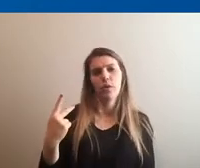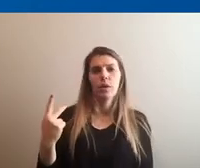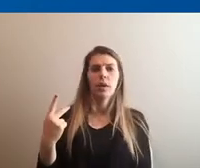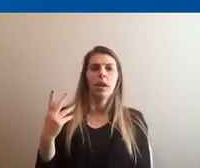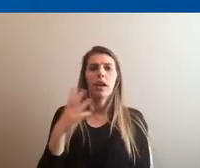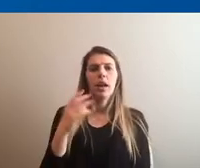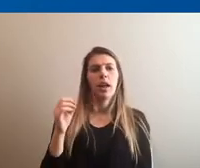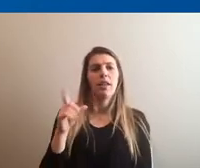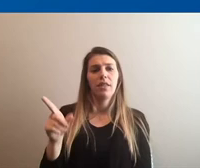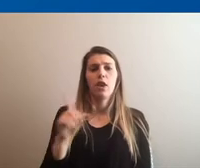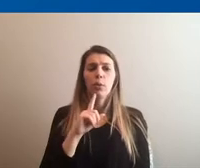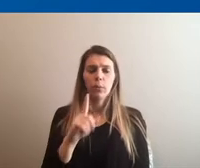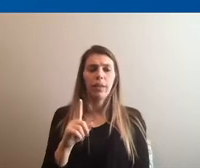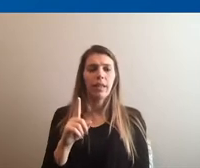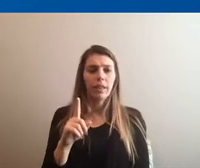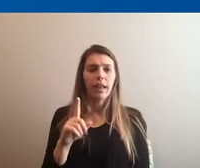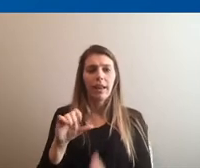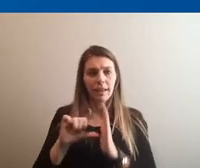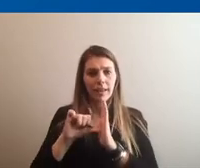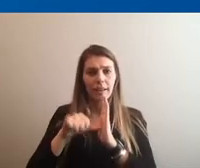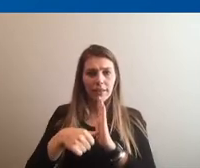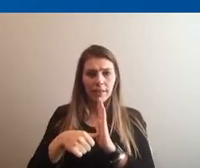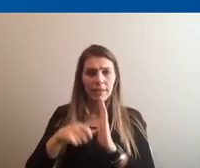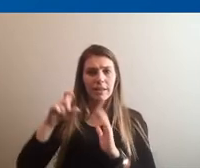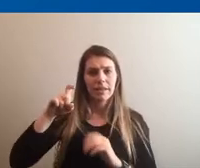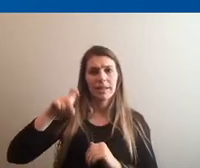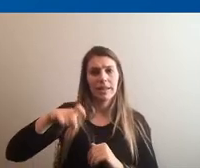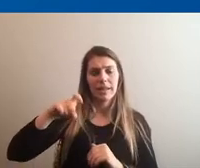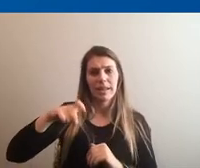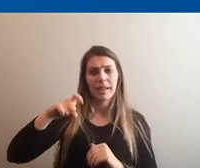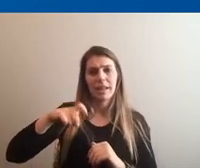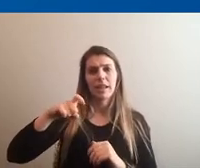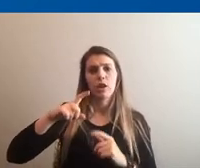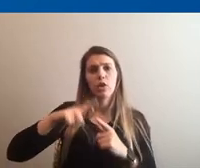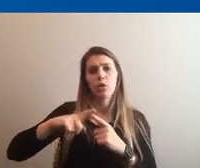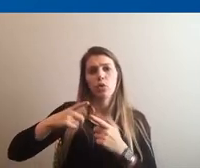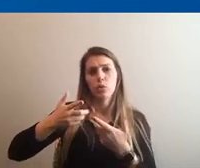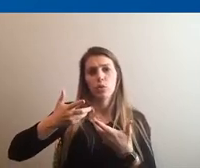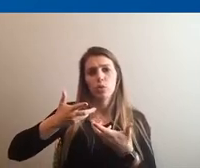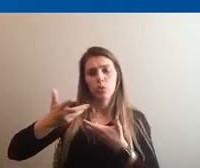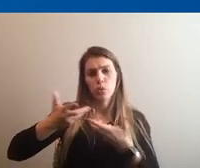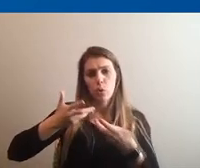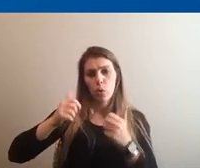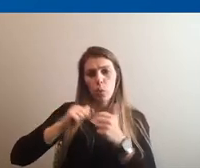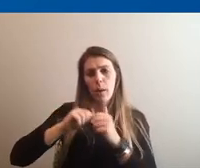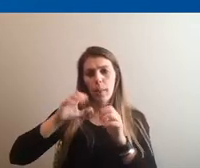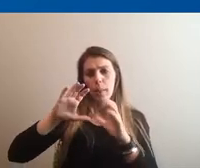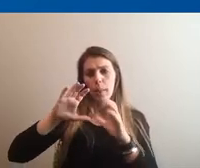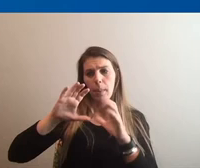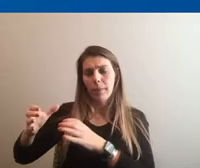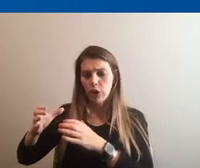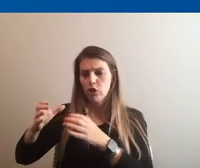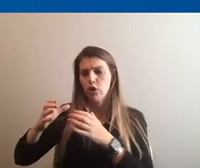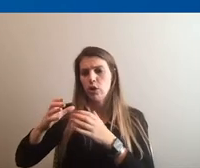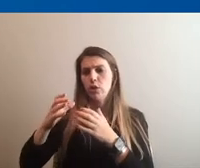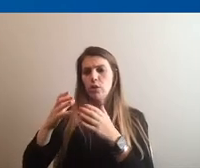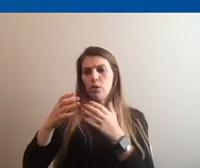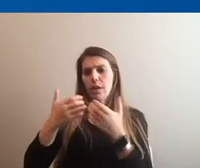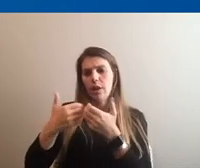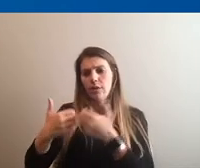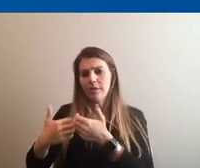they really emphasize the need to speak to segmented populations. So